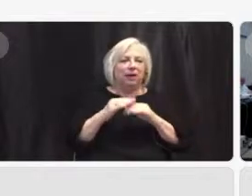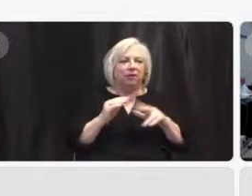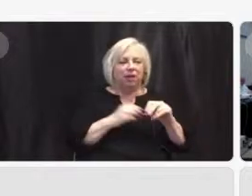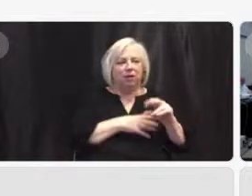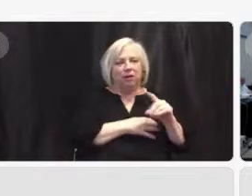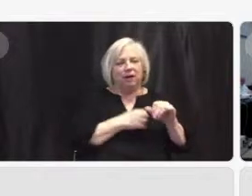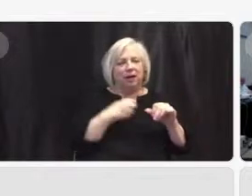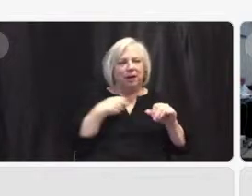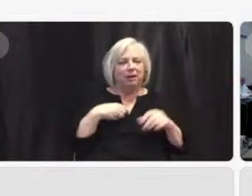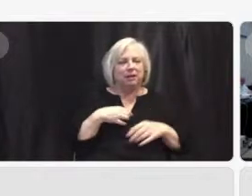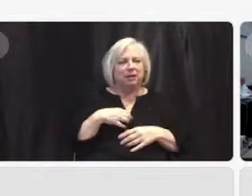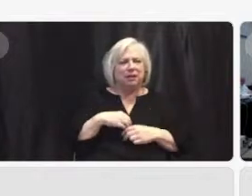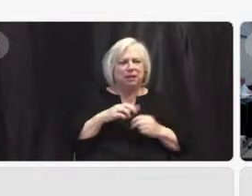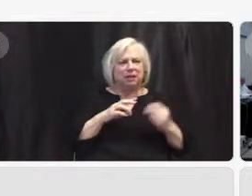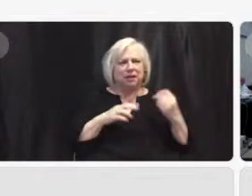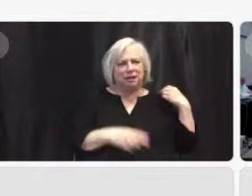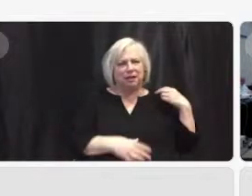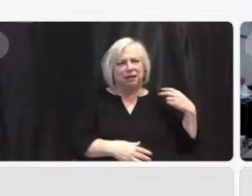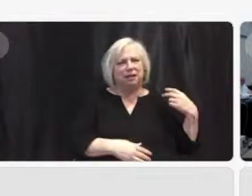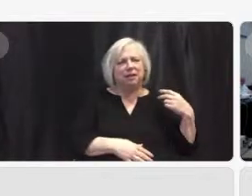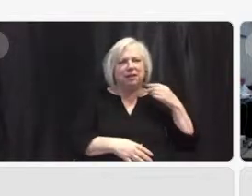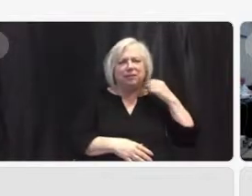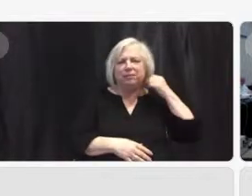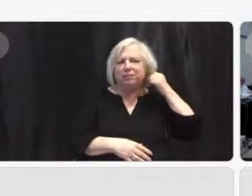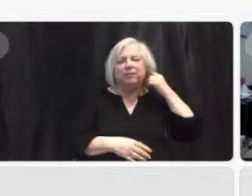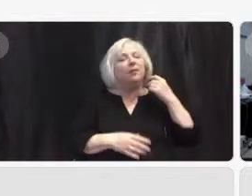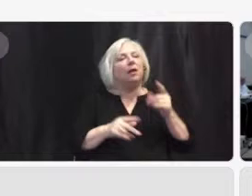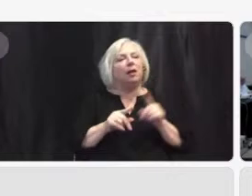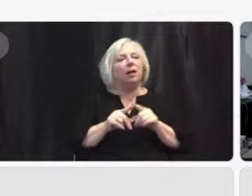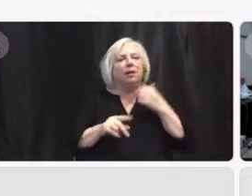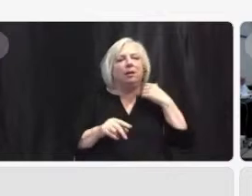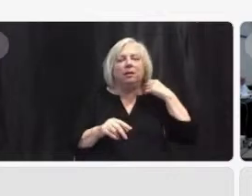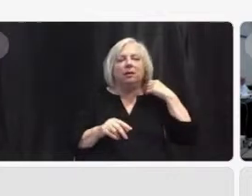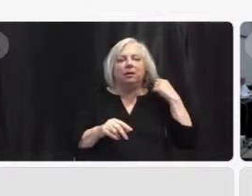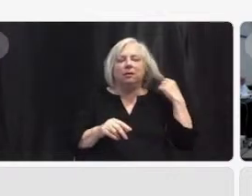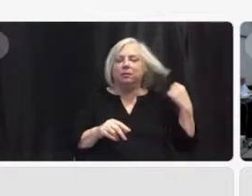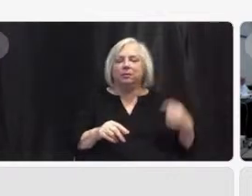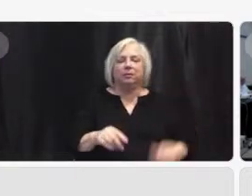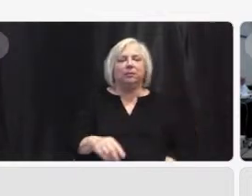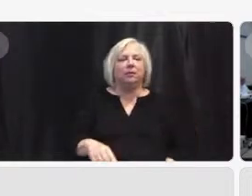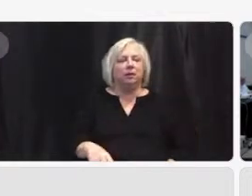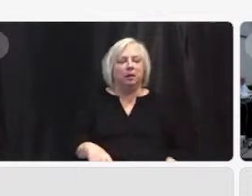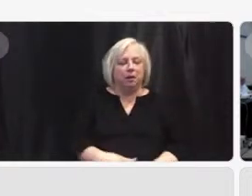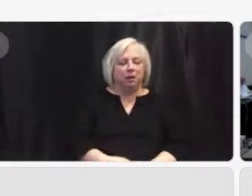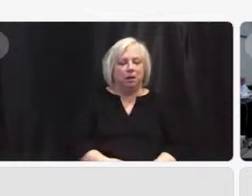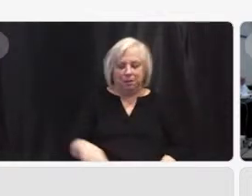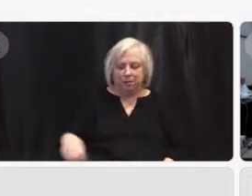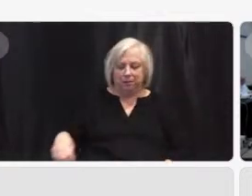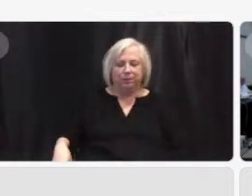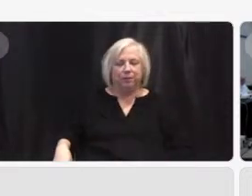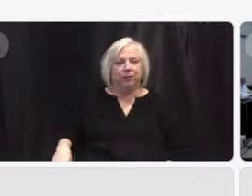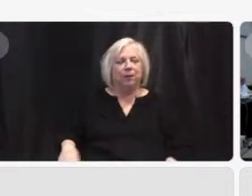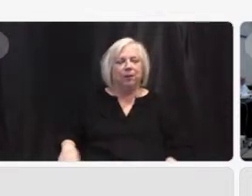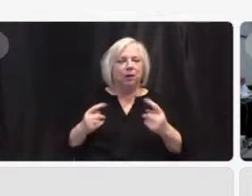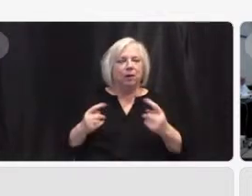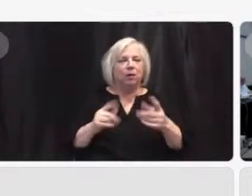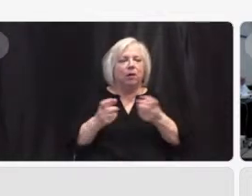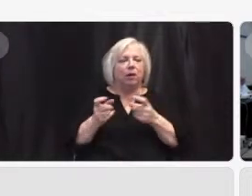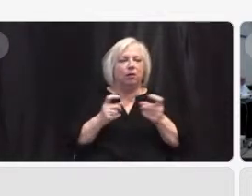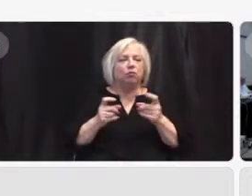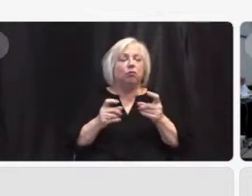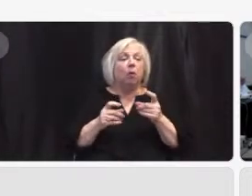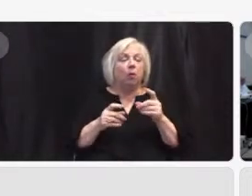Also in the letter, we find we have much higher quality tenants and ability to control the tenants in the short-term rental